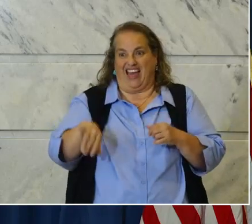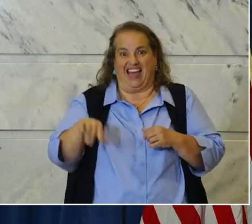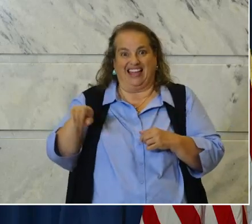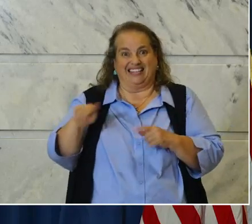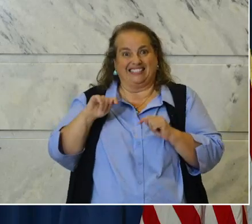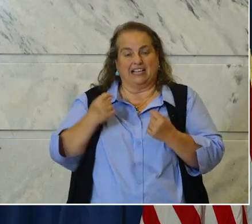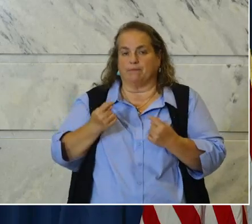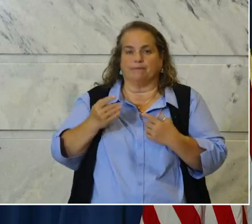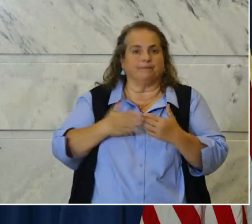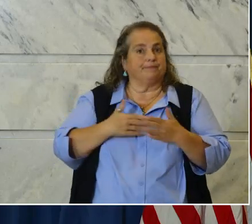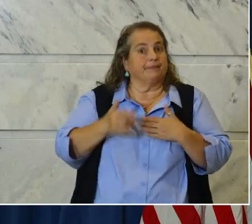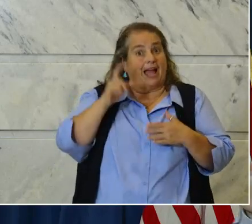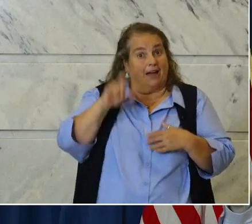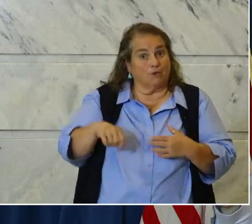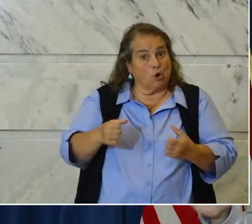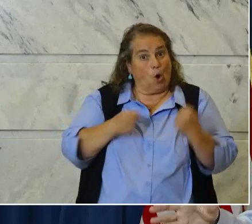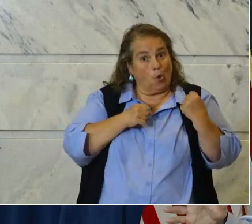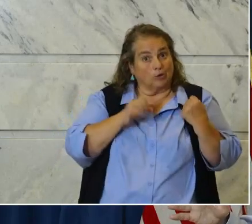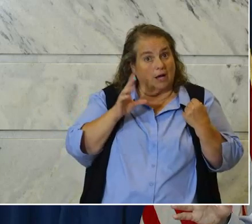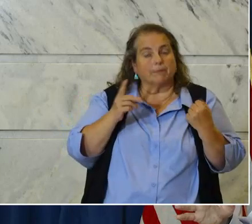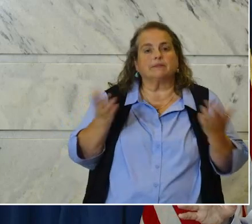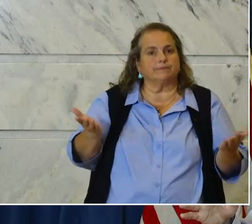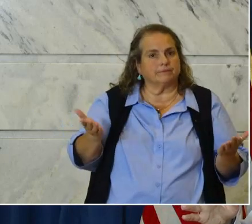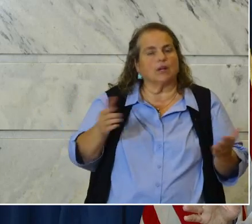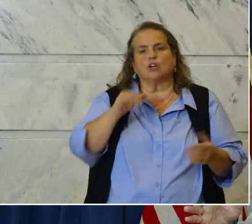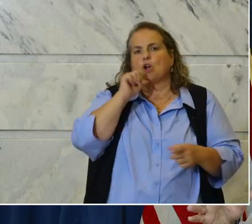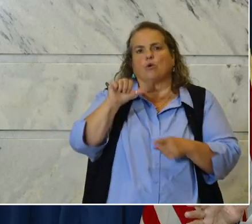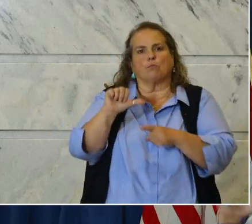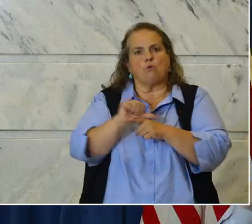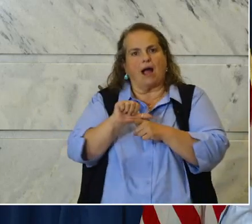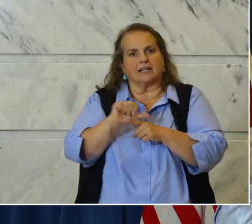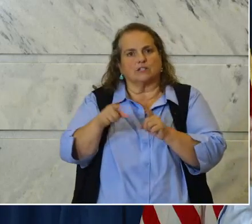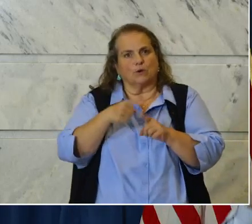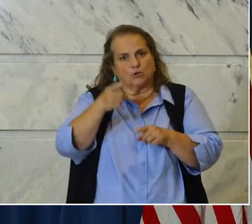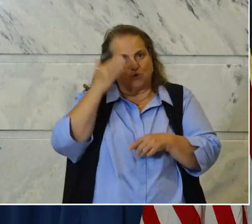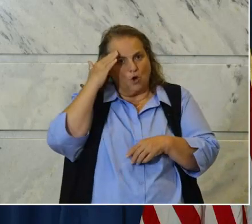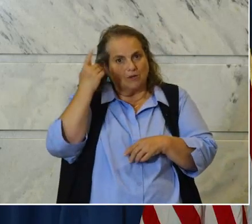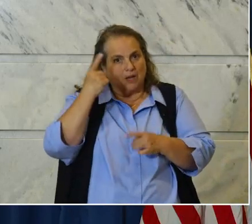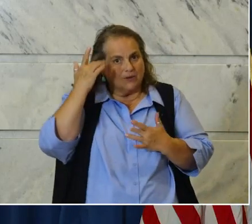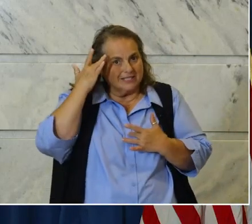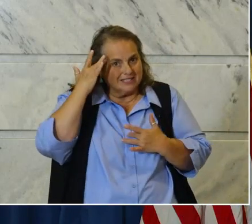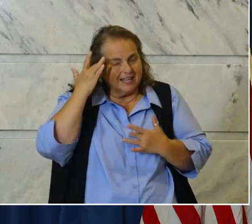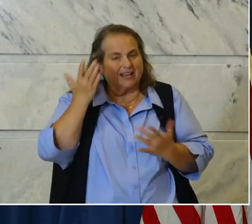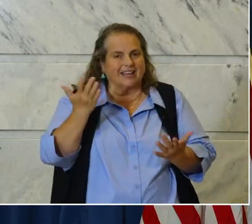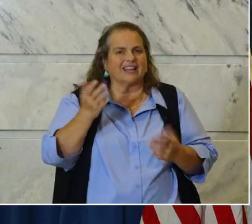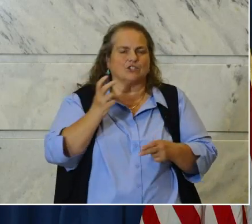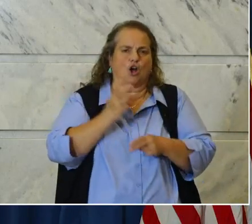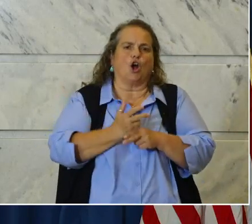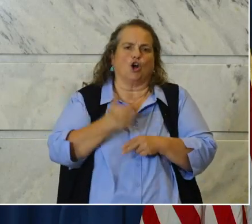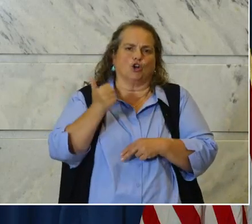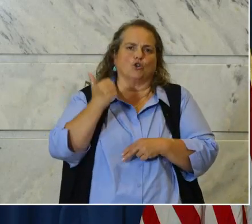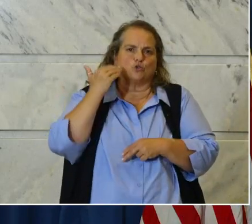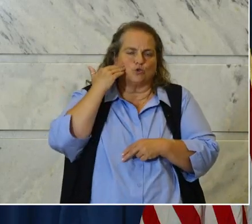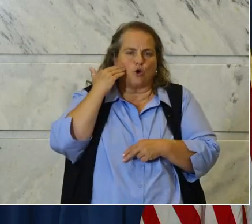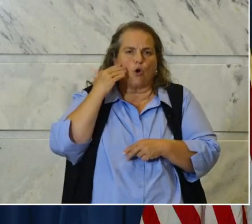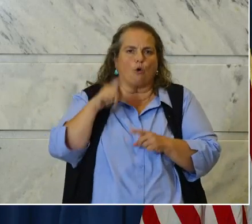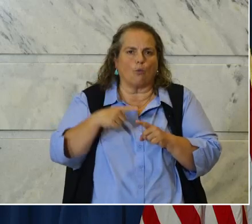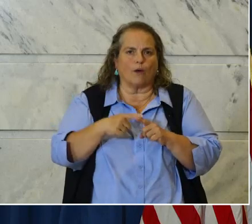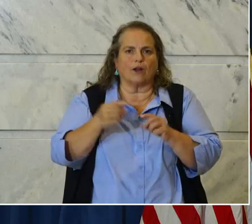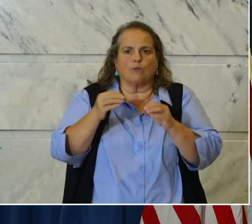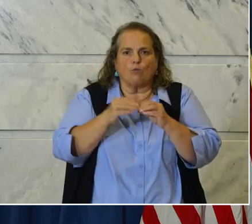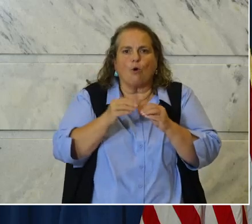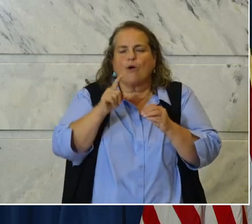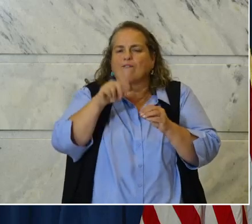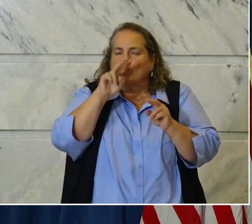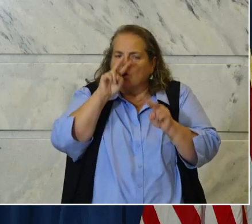not easy to do, but it's going to be a lot harder when there's more on the line. We just got to make sure that we see